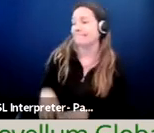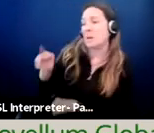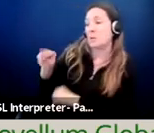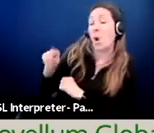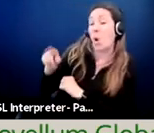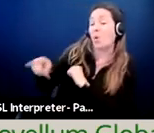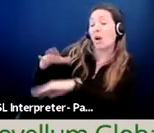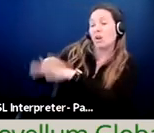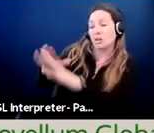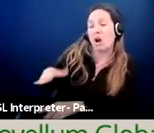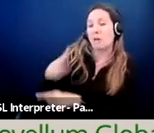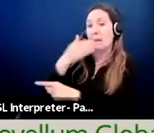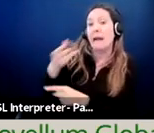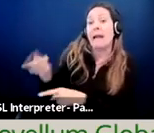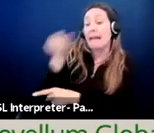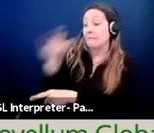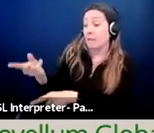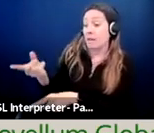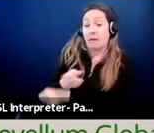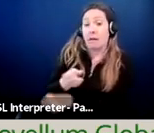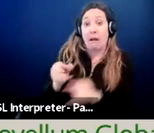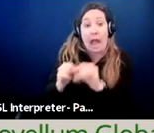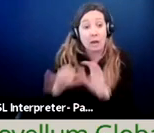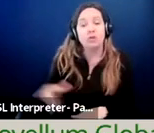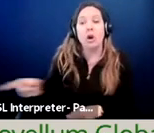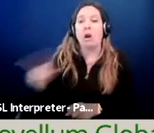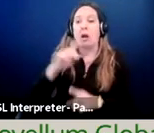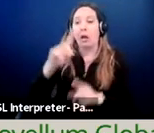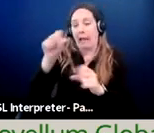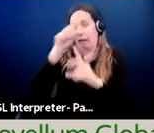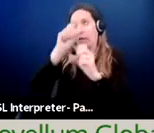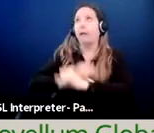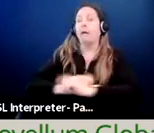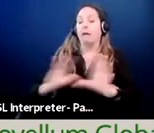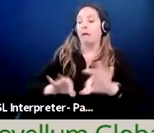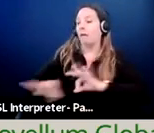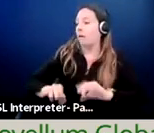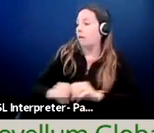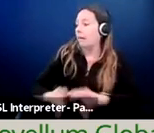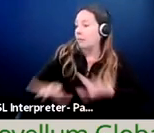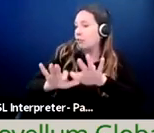engineer, they're just going to get it, and they're just going to have to present it a lot better. What